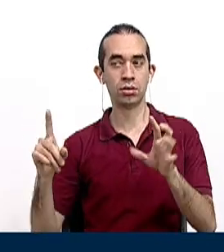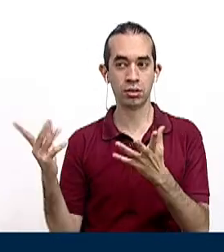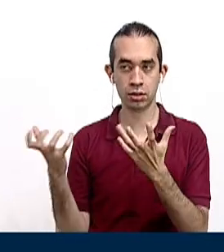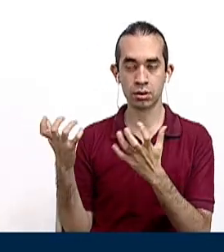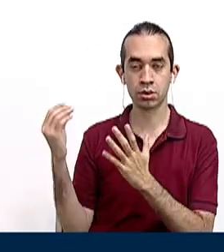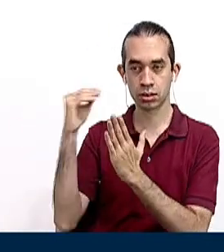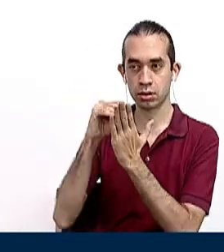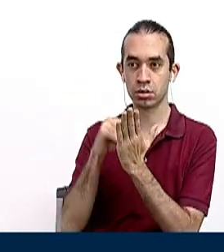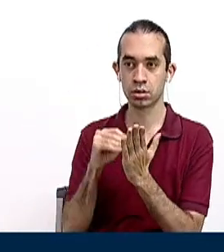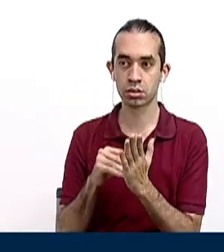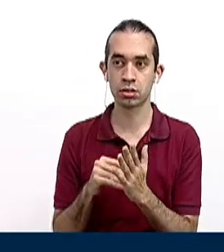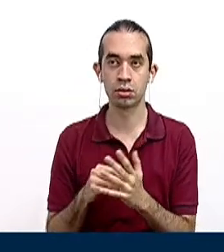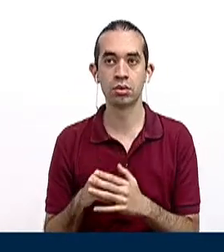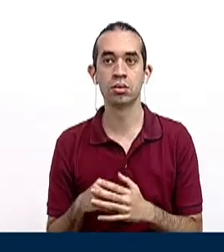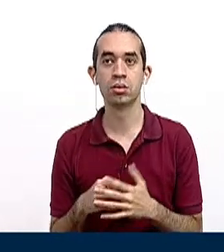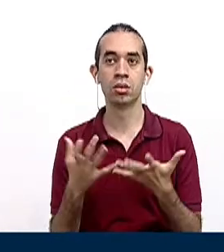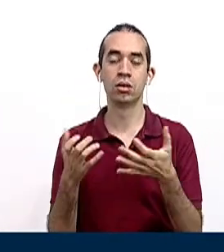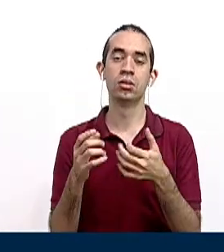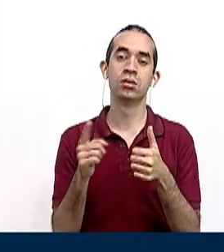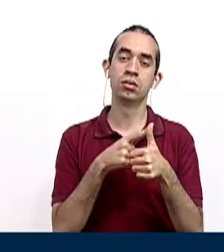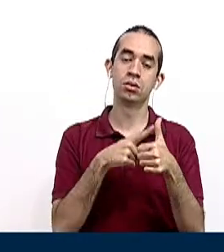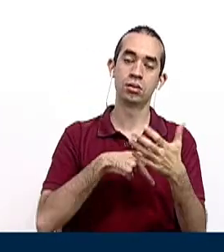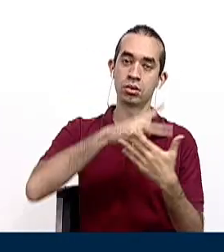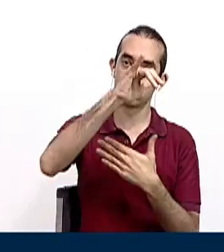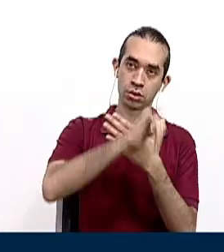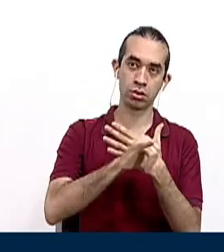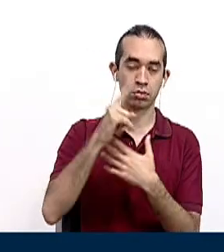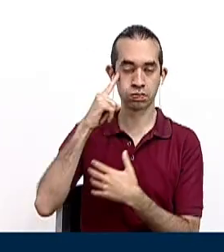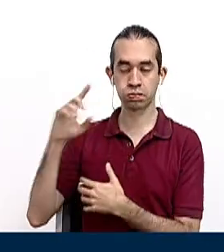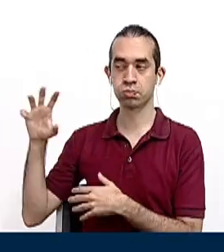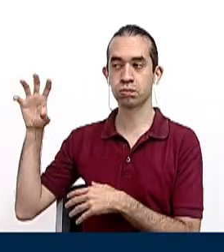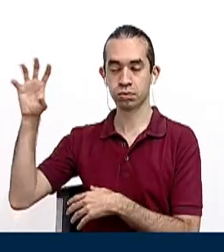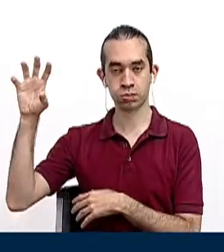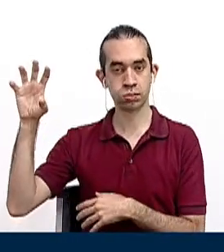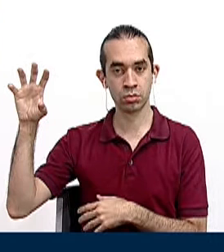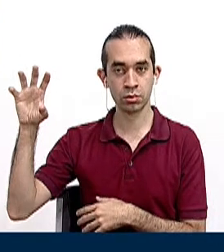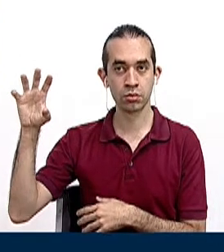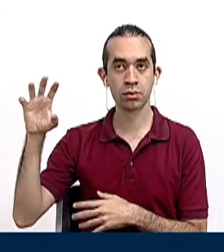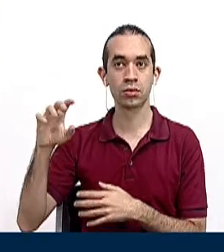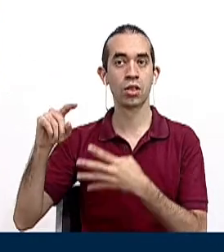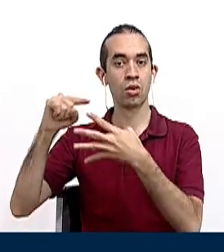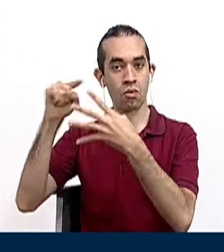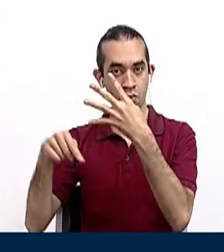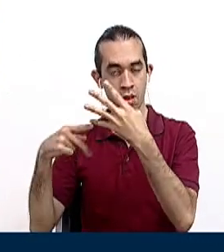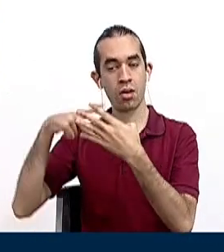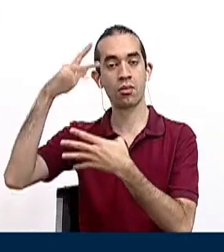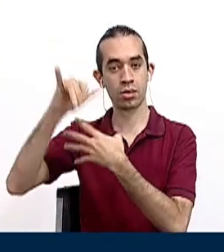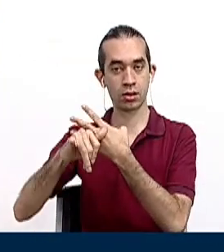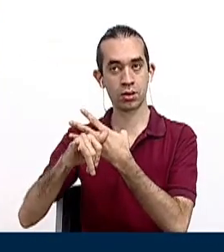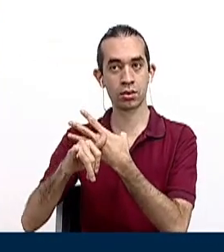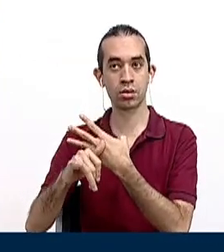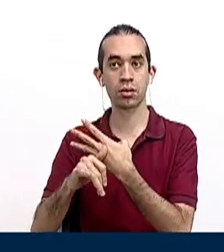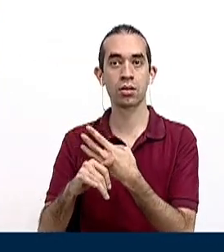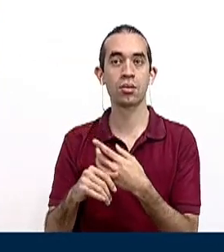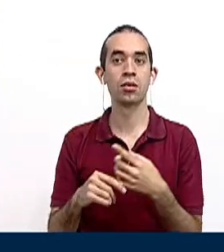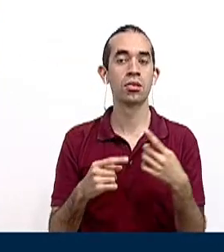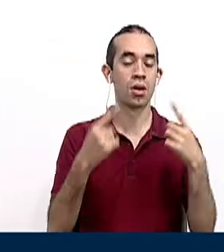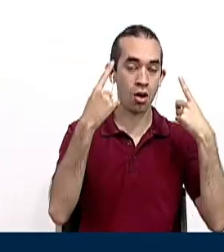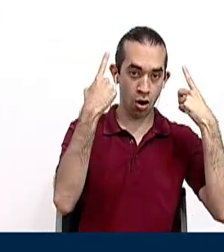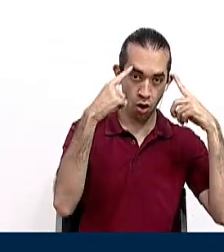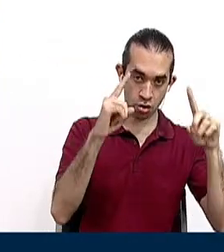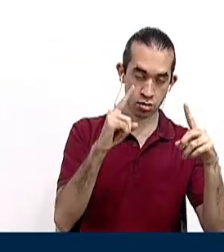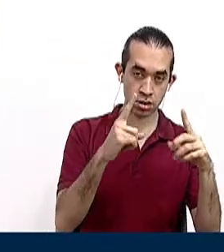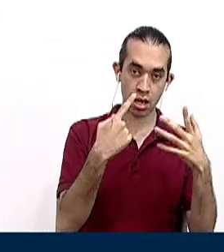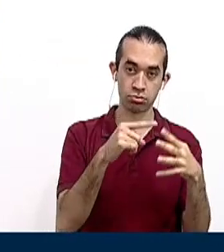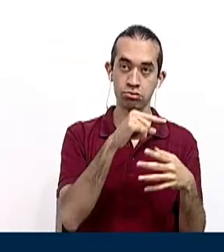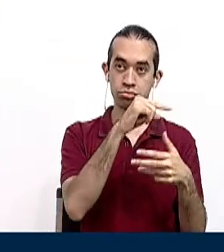complete. I want you to talk about the projects. You see that she is talking about 4 projects, the achievements or things that